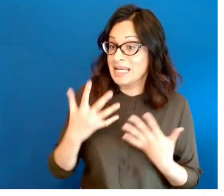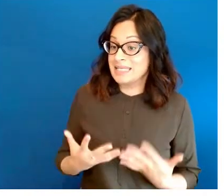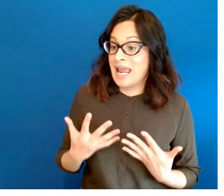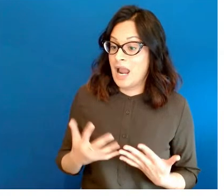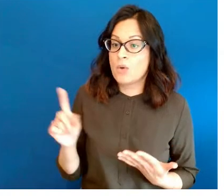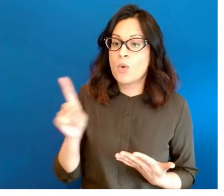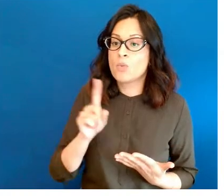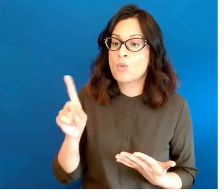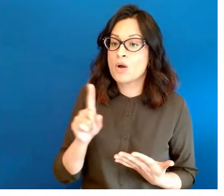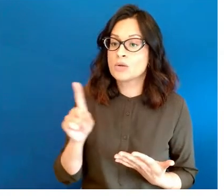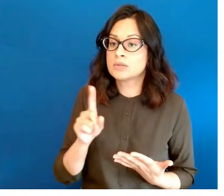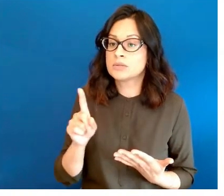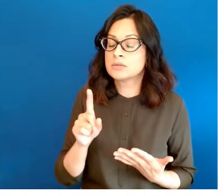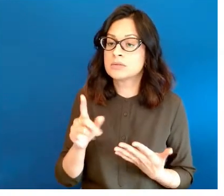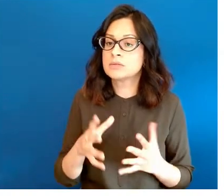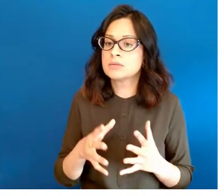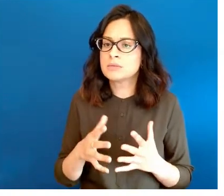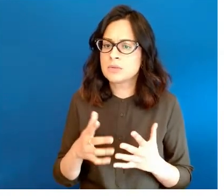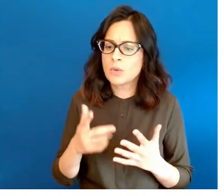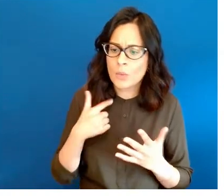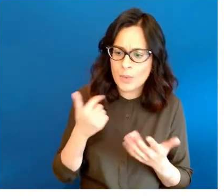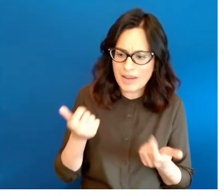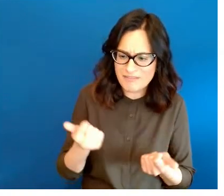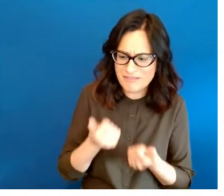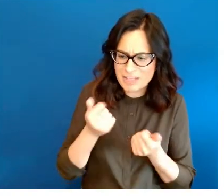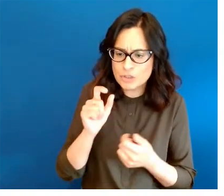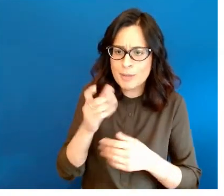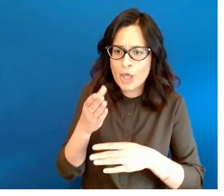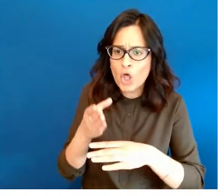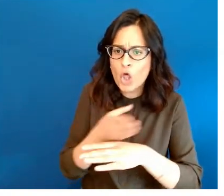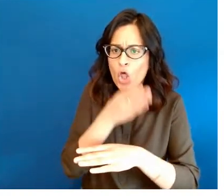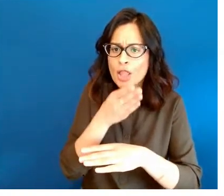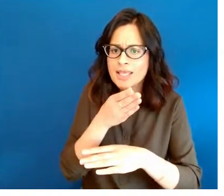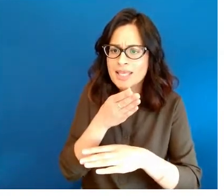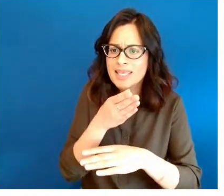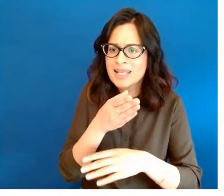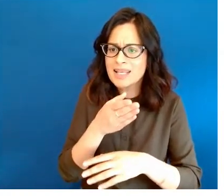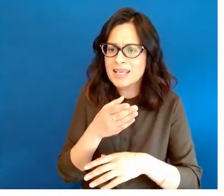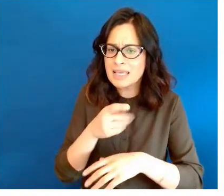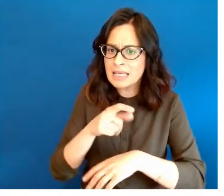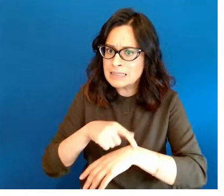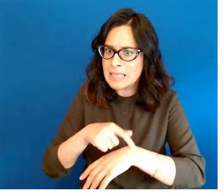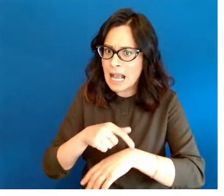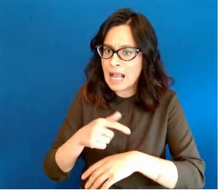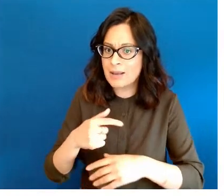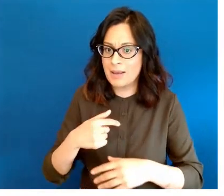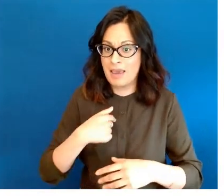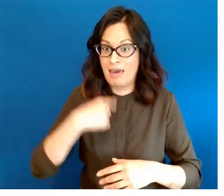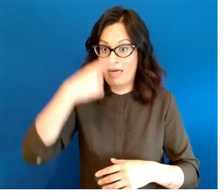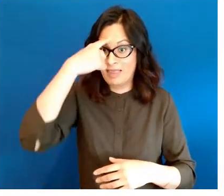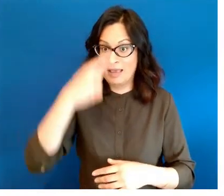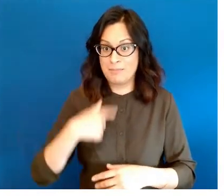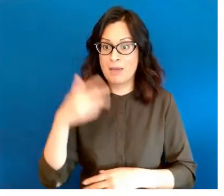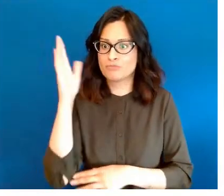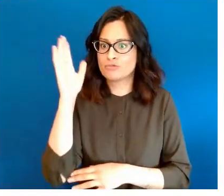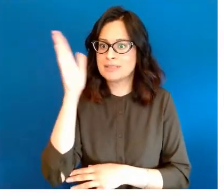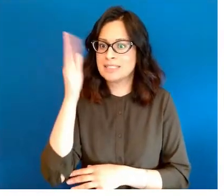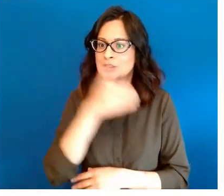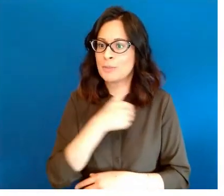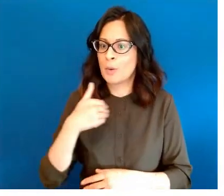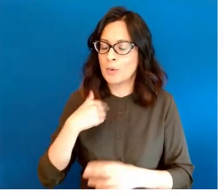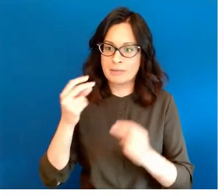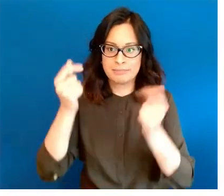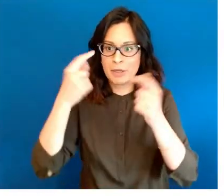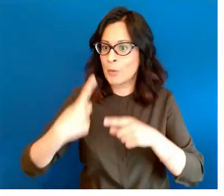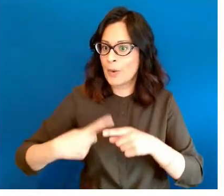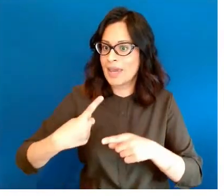play, because we've finished slightly early ahead of time. I think that was actually due to my presentation this morning. So thank you very much to